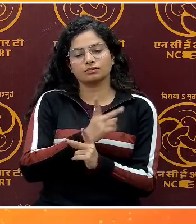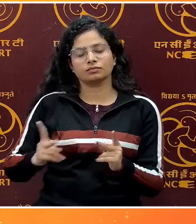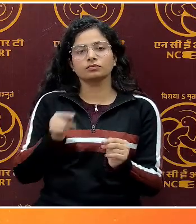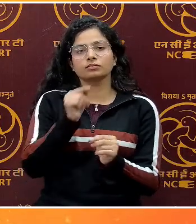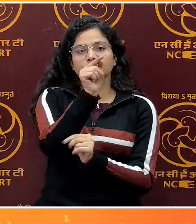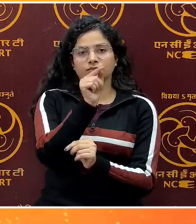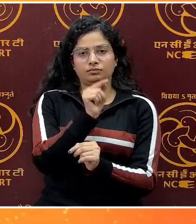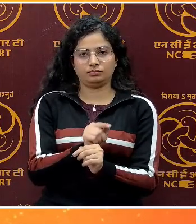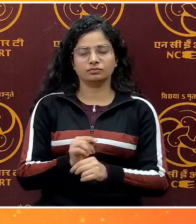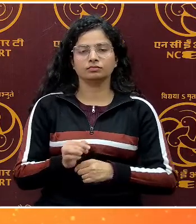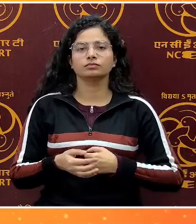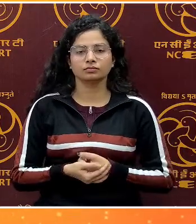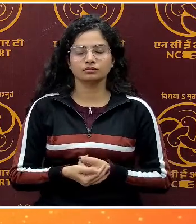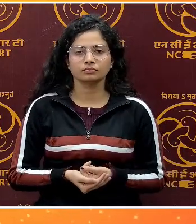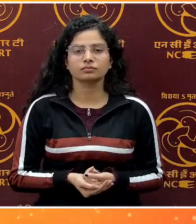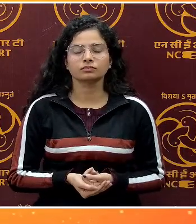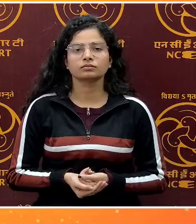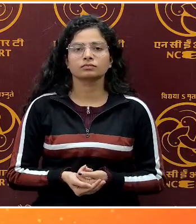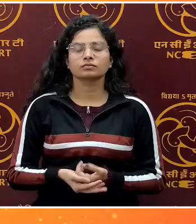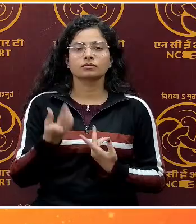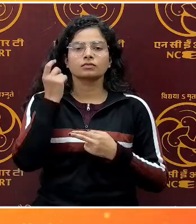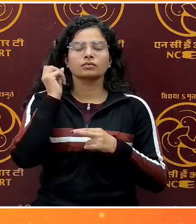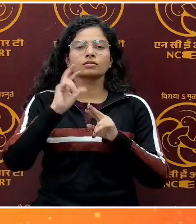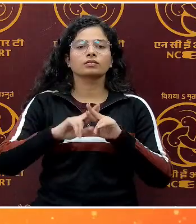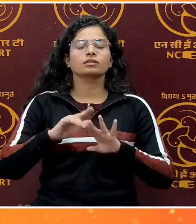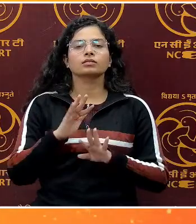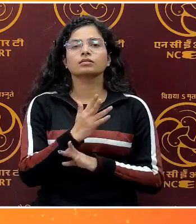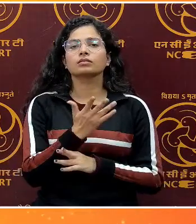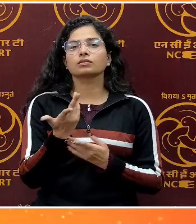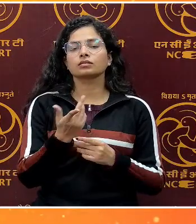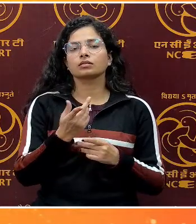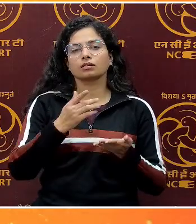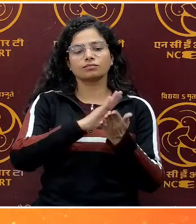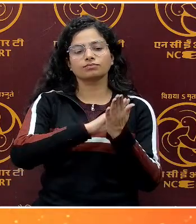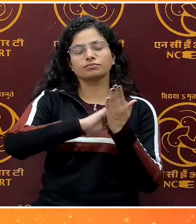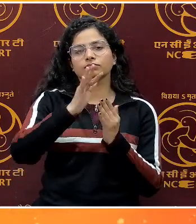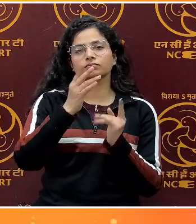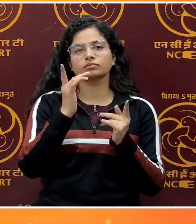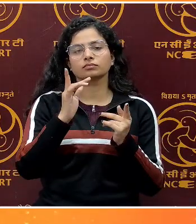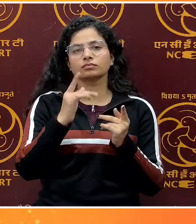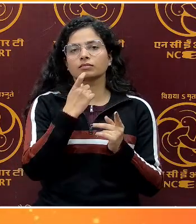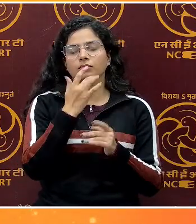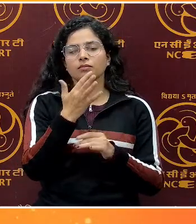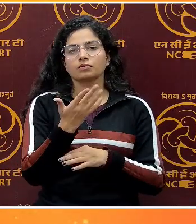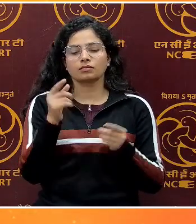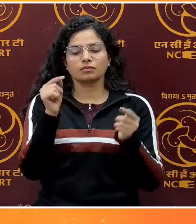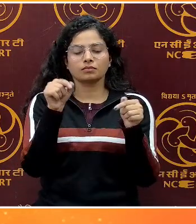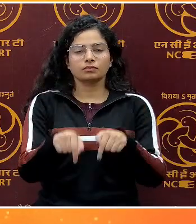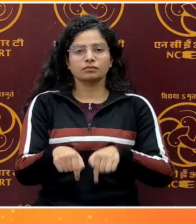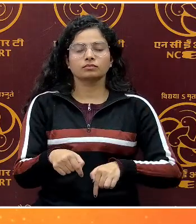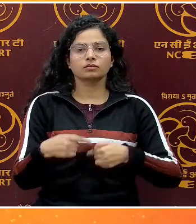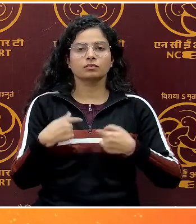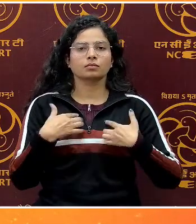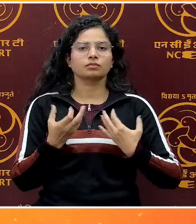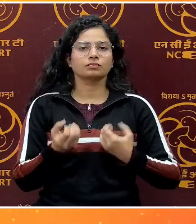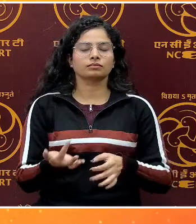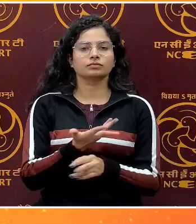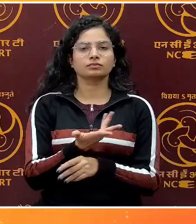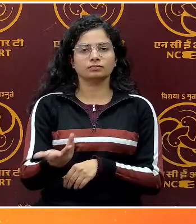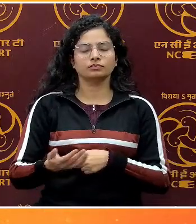characteristics, property of the image formed by a plane mirror. So here I just want